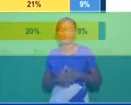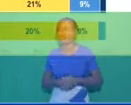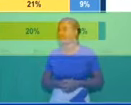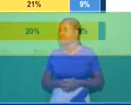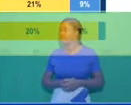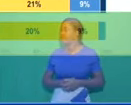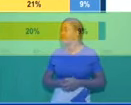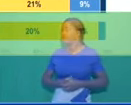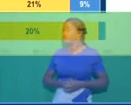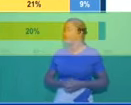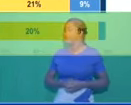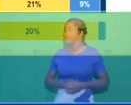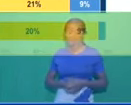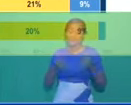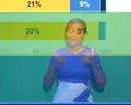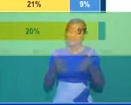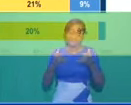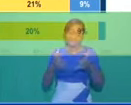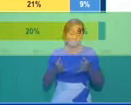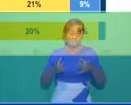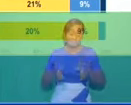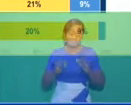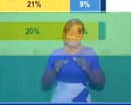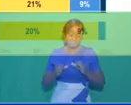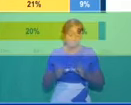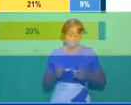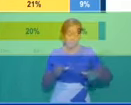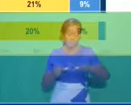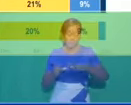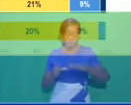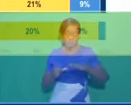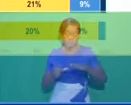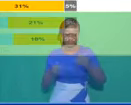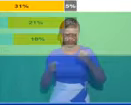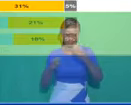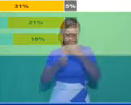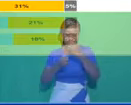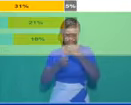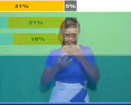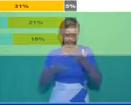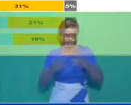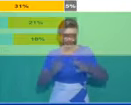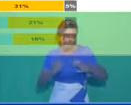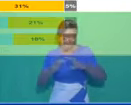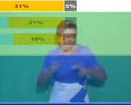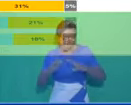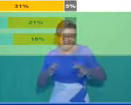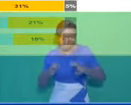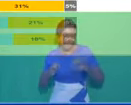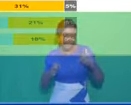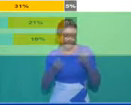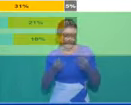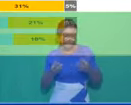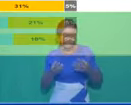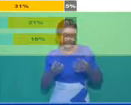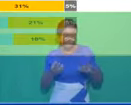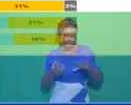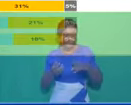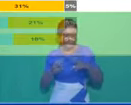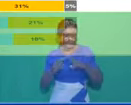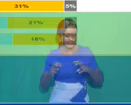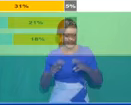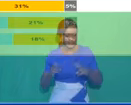Just saying that. Let's go on to some local data. We really extracted a lot of local data. We're very, very grateful